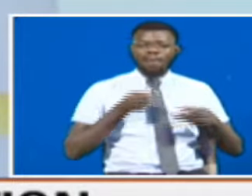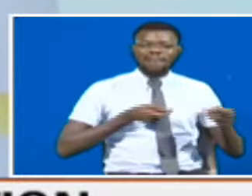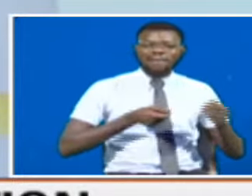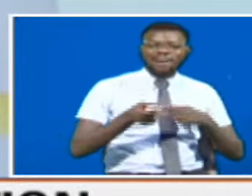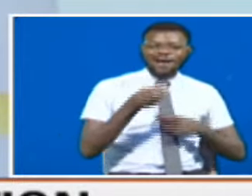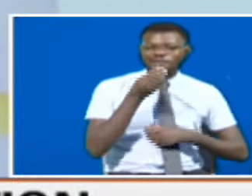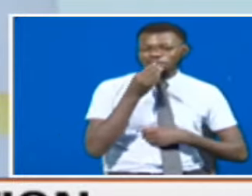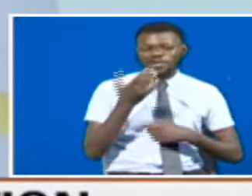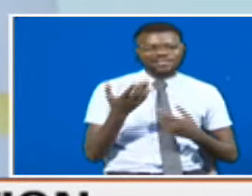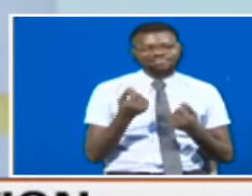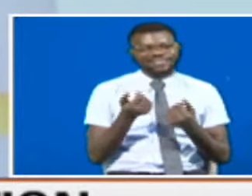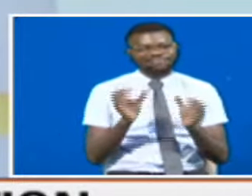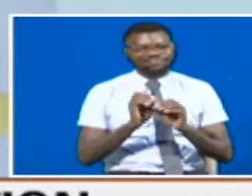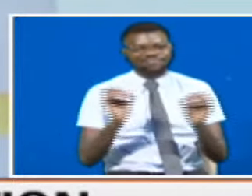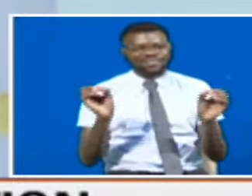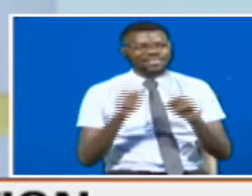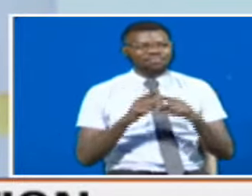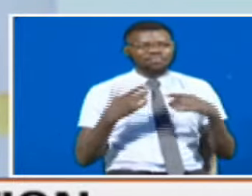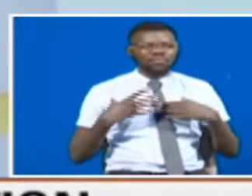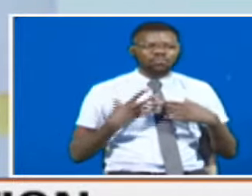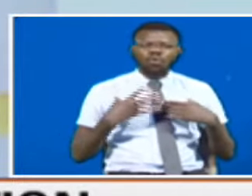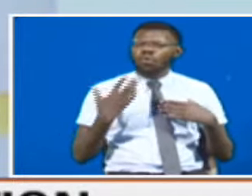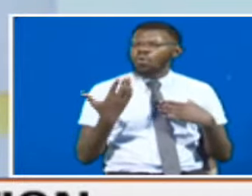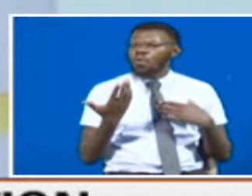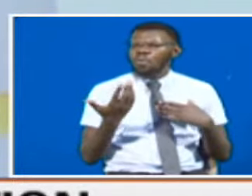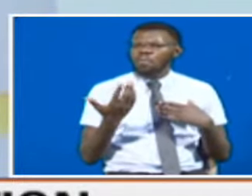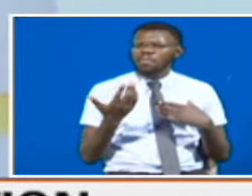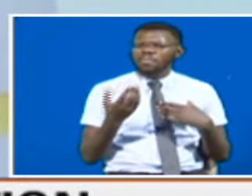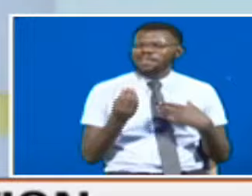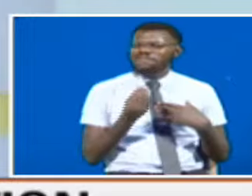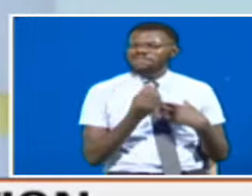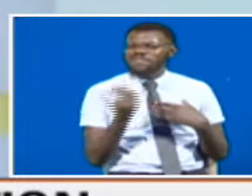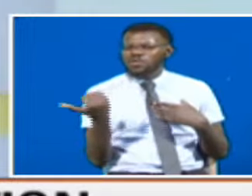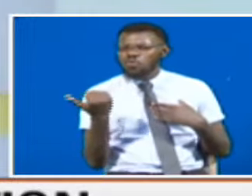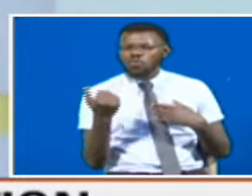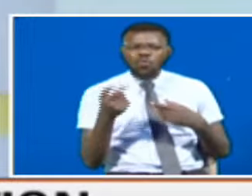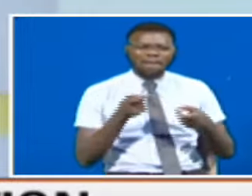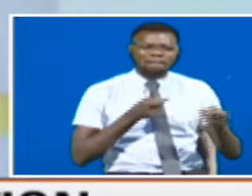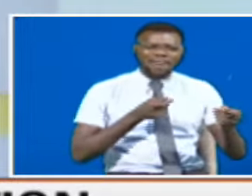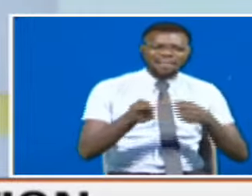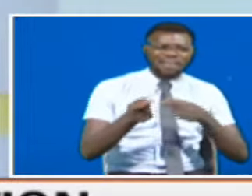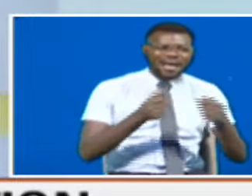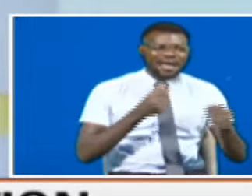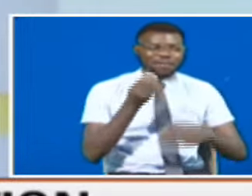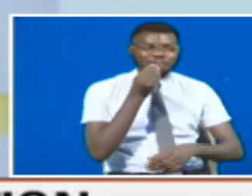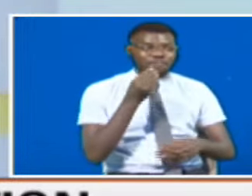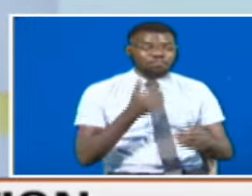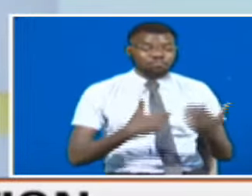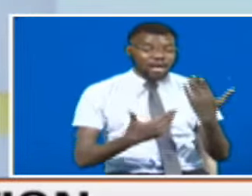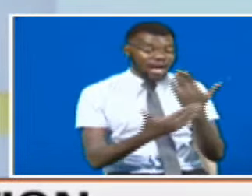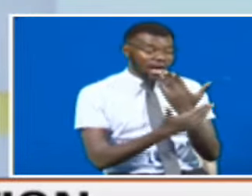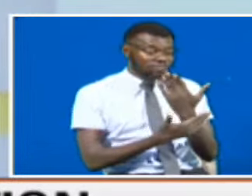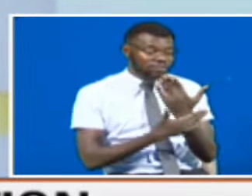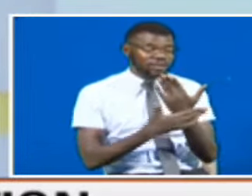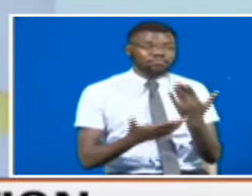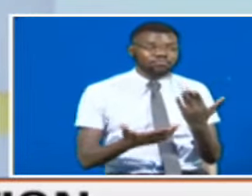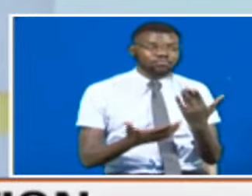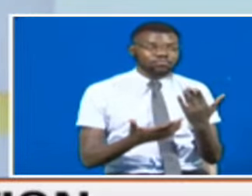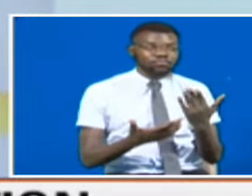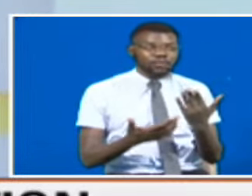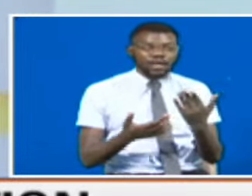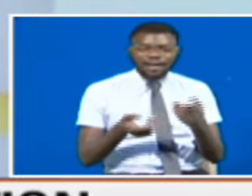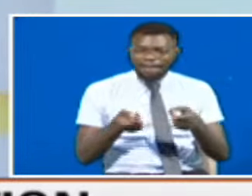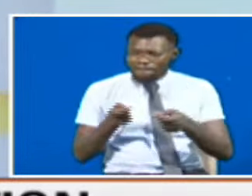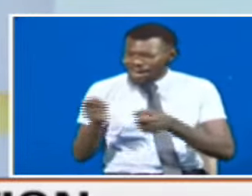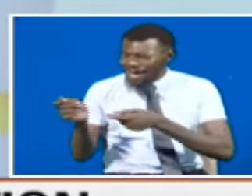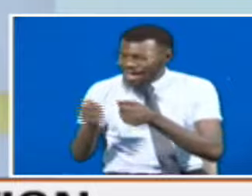have low purchasing power. Really, given our economic situation as a country, most people buy food to get